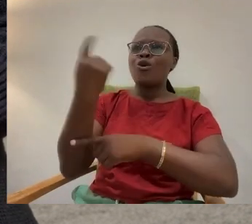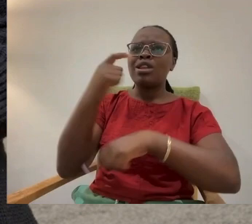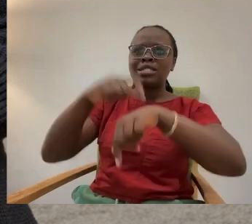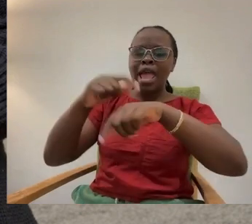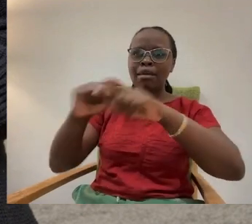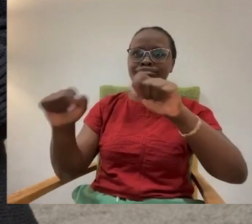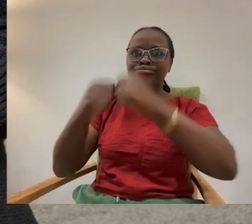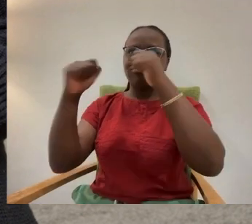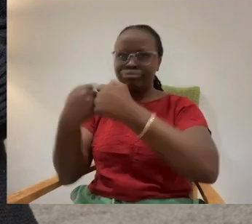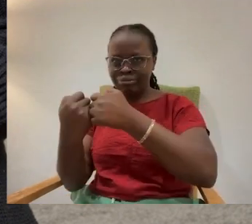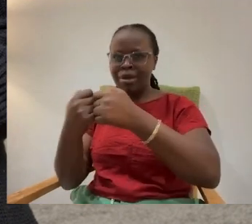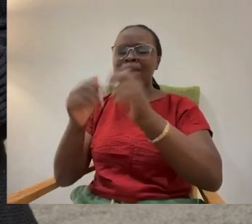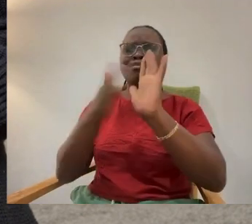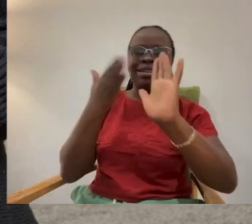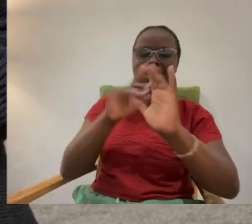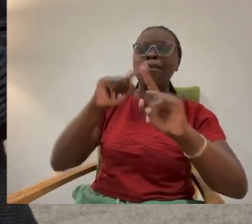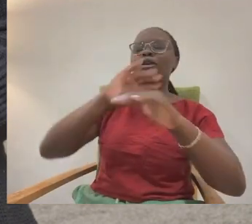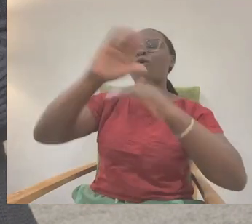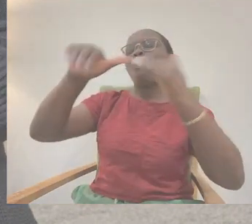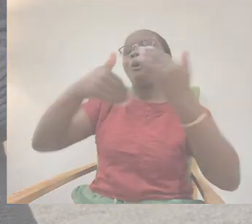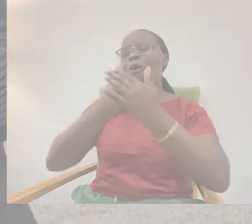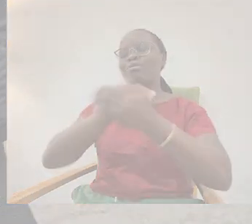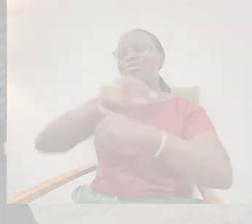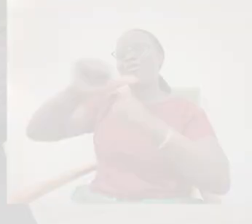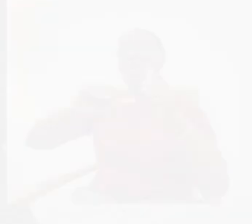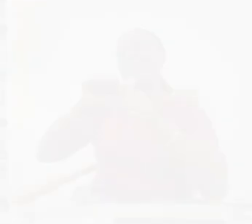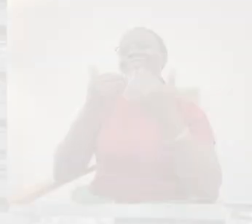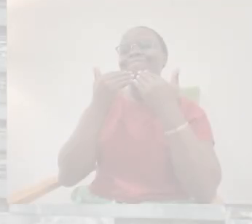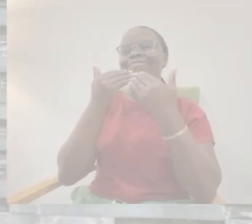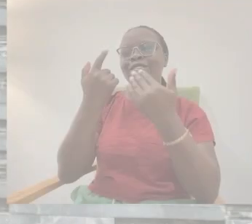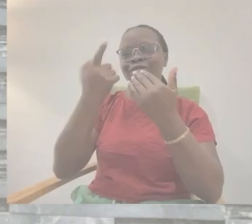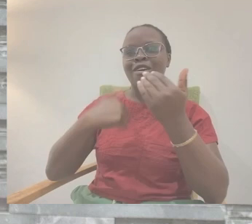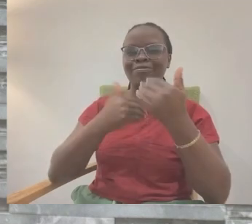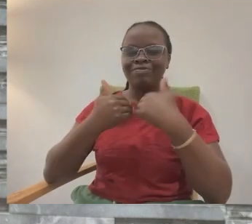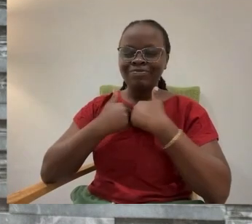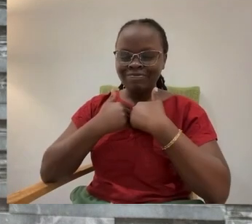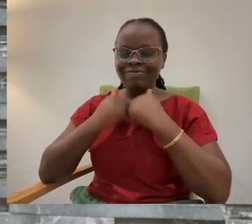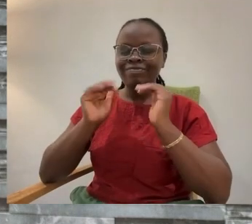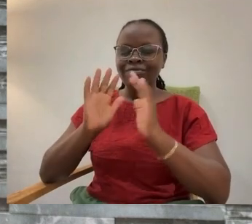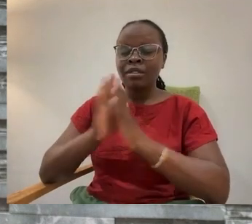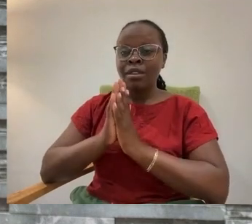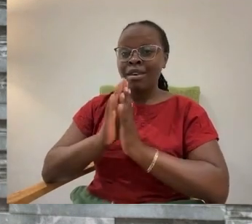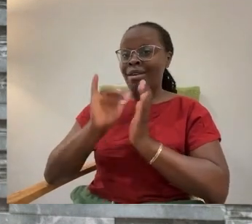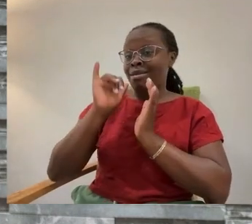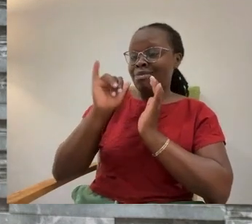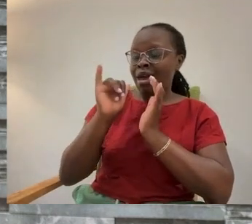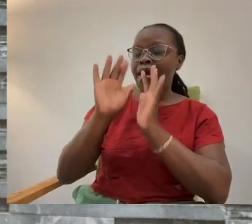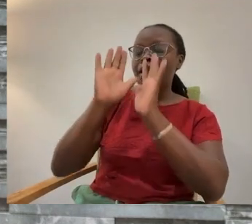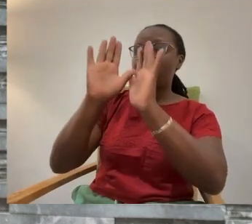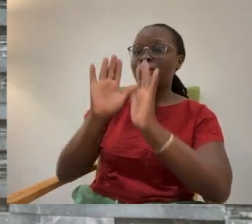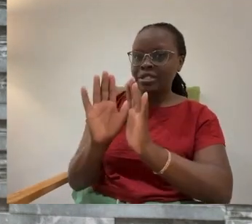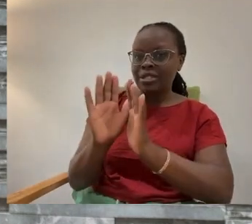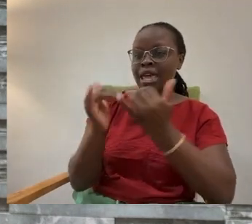any given day. So thank you for being with us today. Thank you for having me. Yeah. Such important highlights from KidZone. Coming